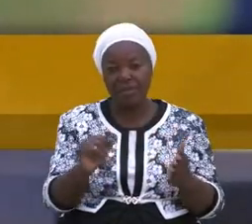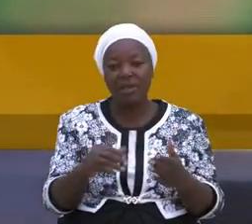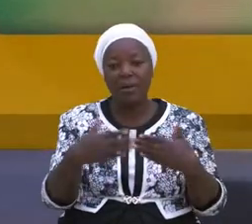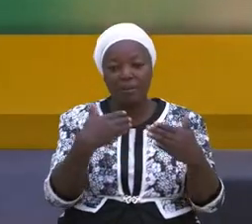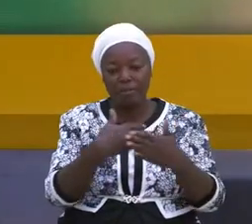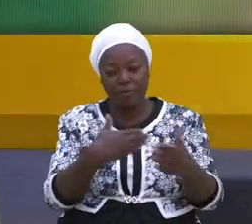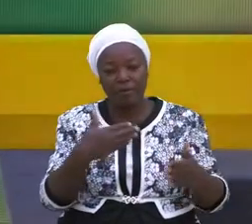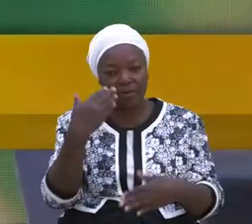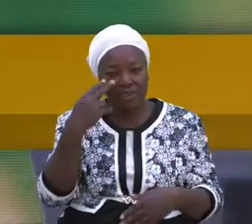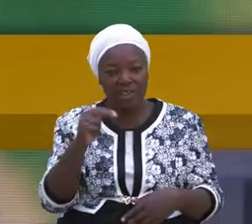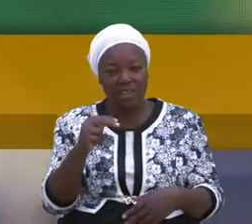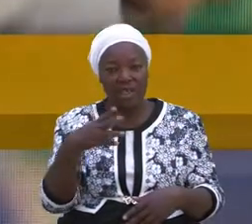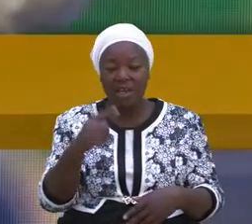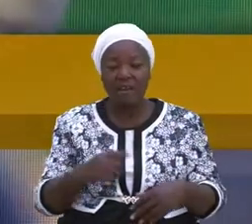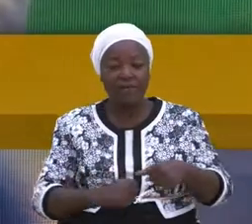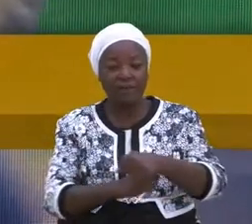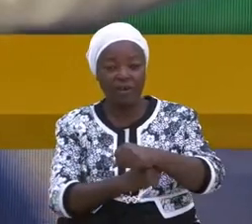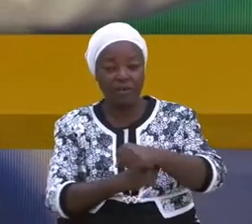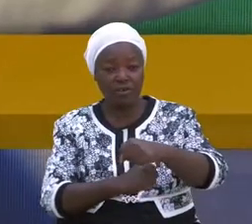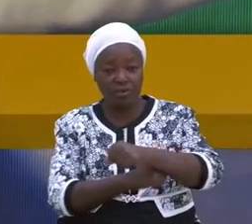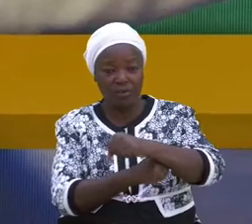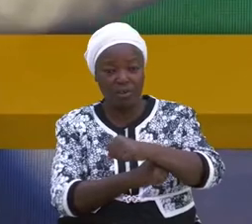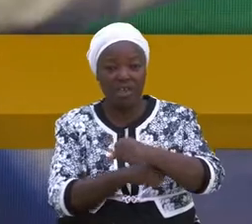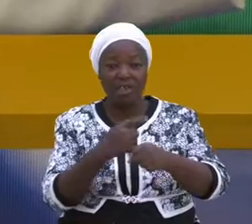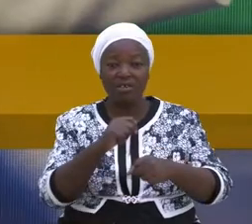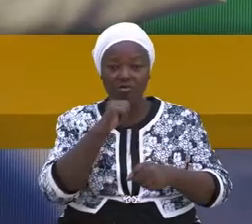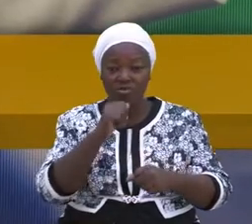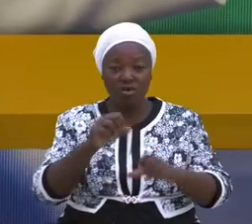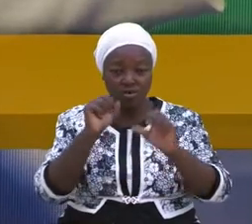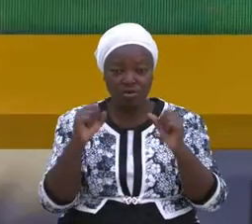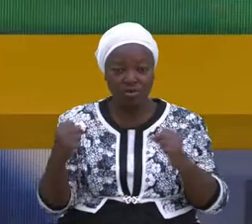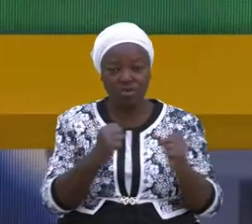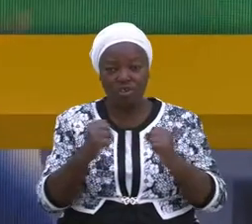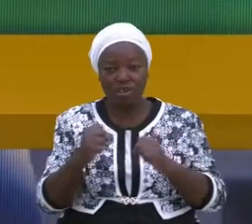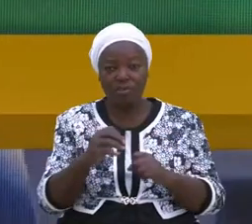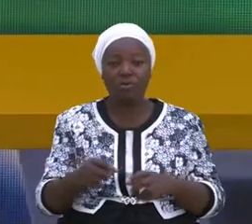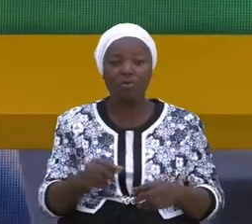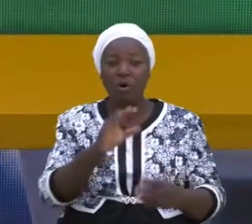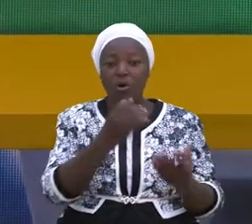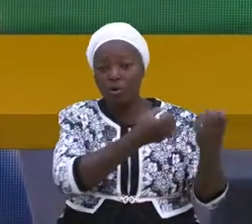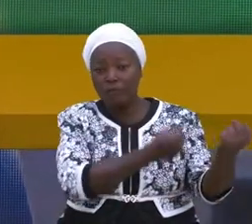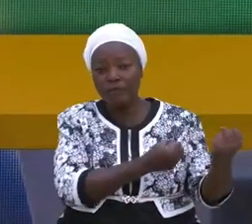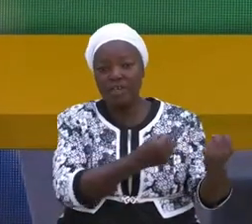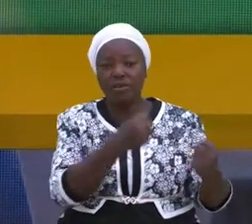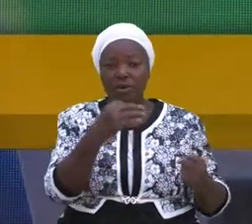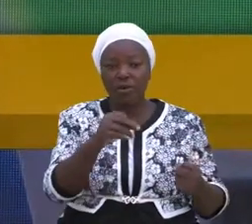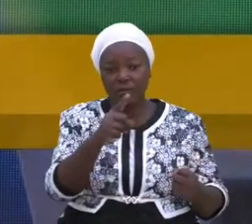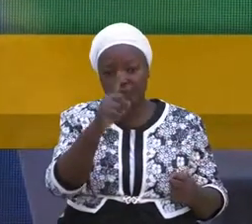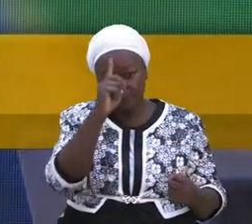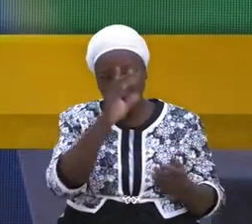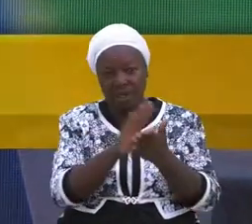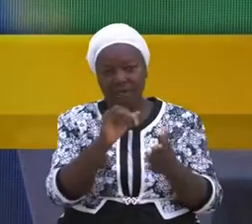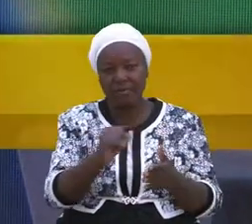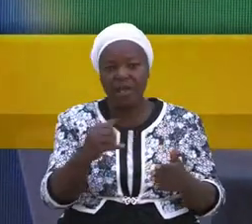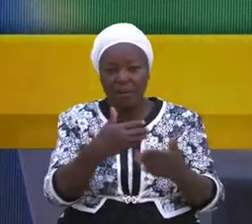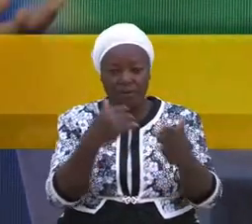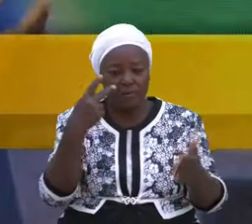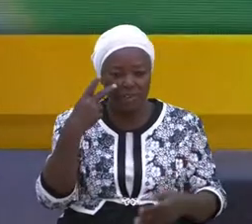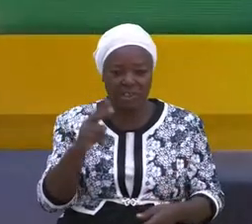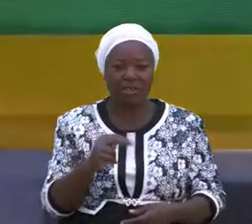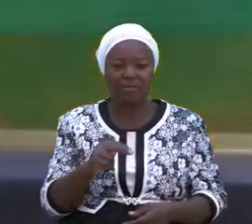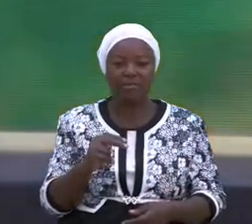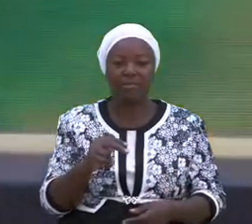the foundation, the unshakable confidence of believing before seeing.